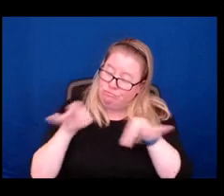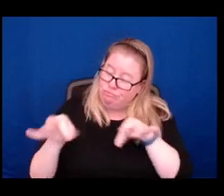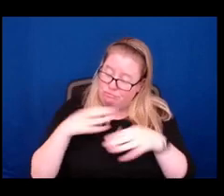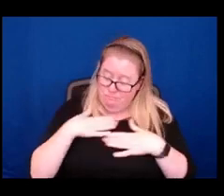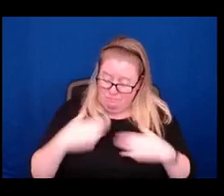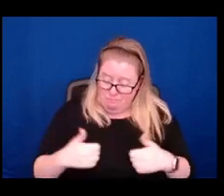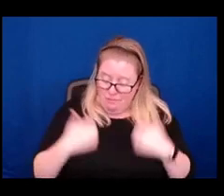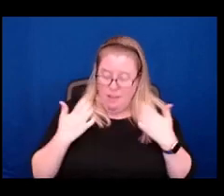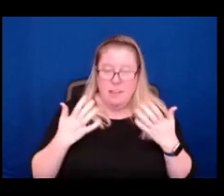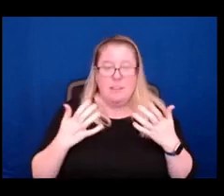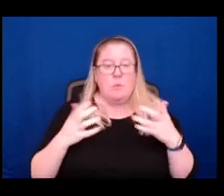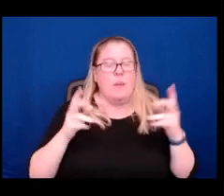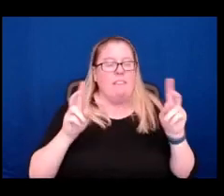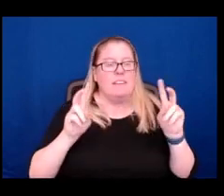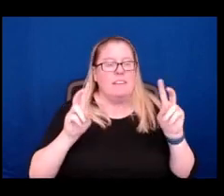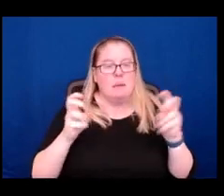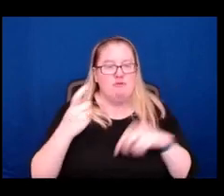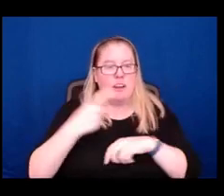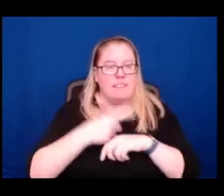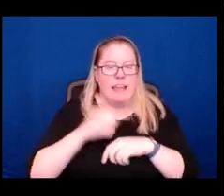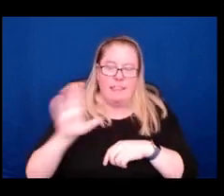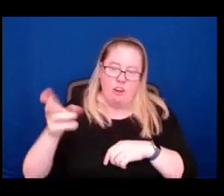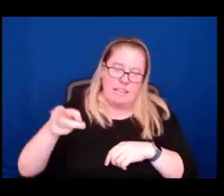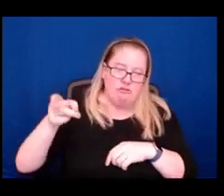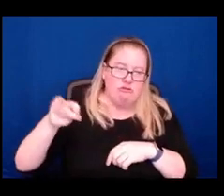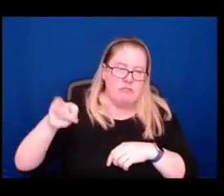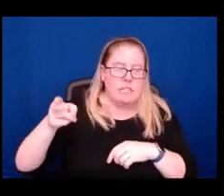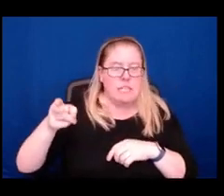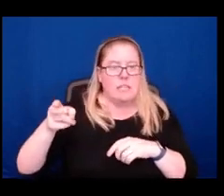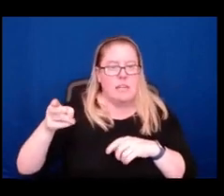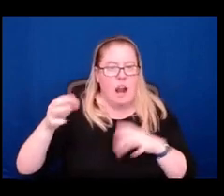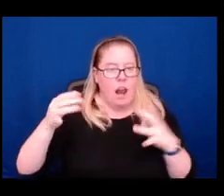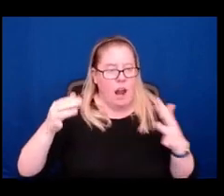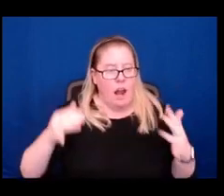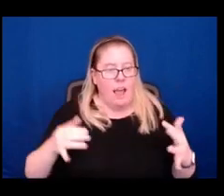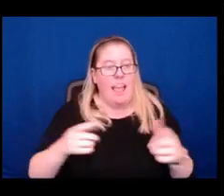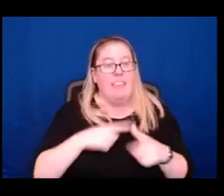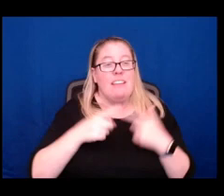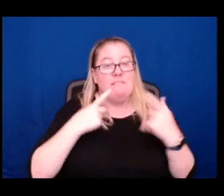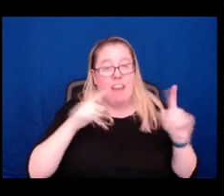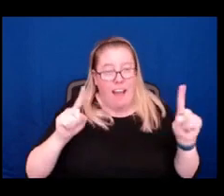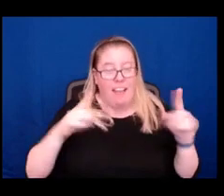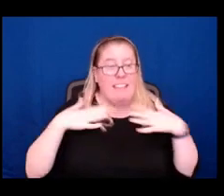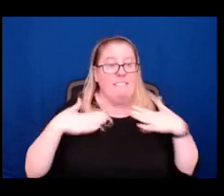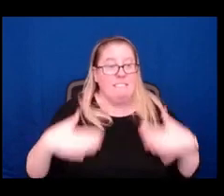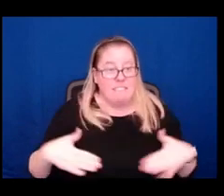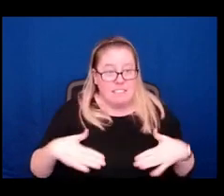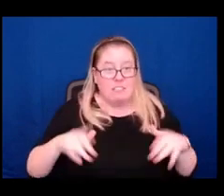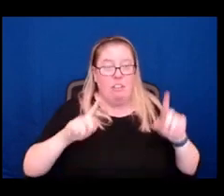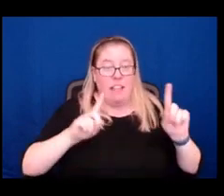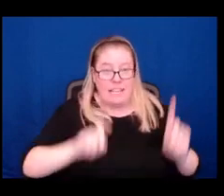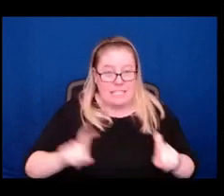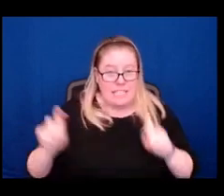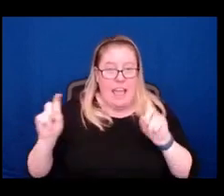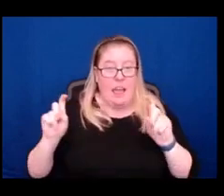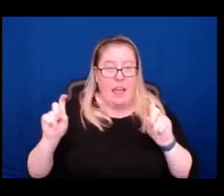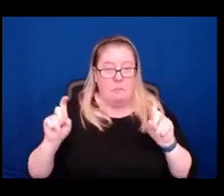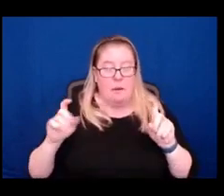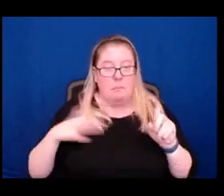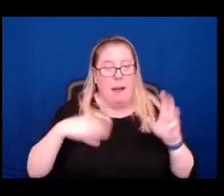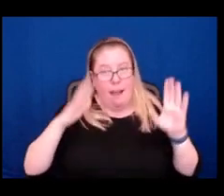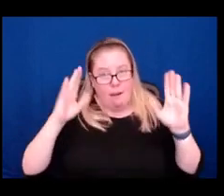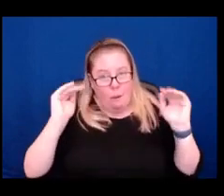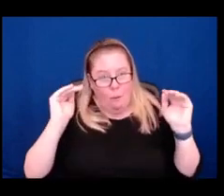our subjective, which is we work through their history, but we actually get to finally do a physical examination, and actually my hope